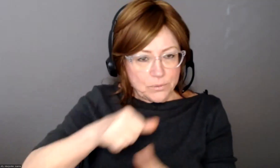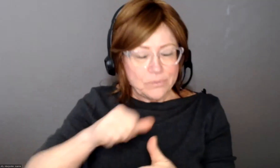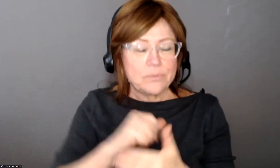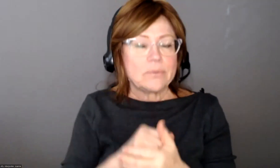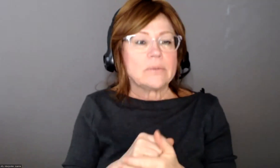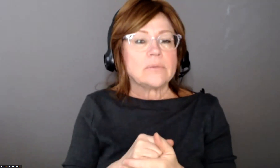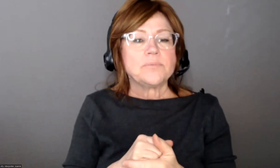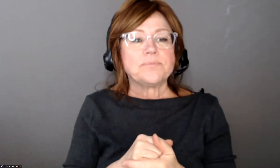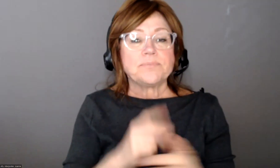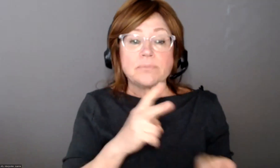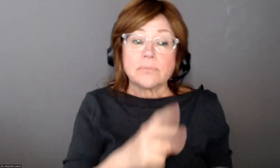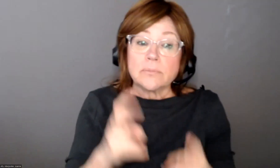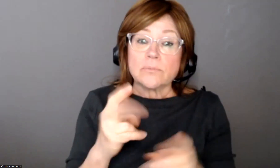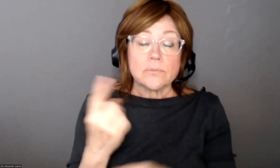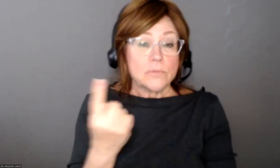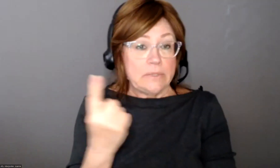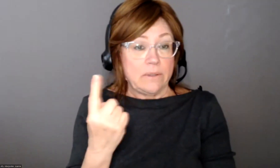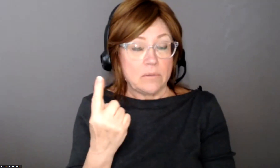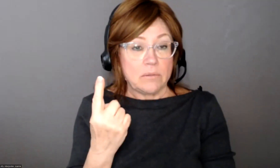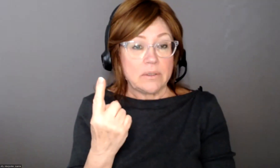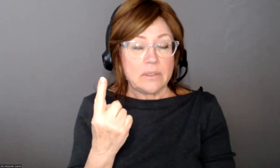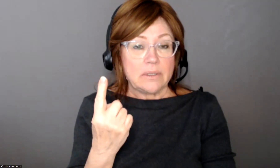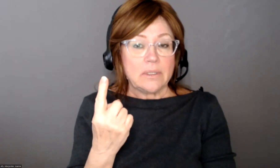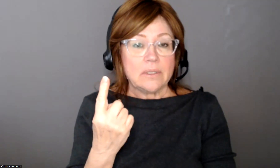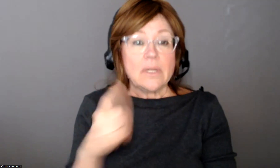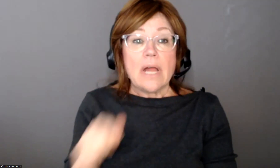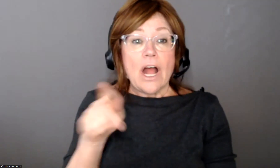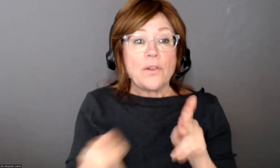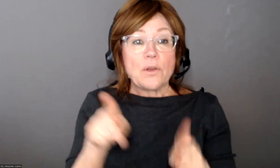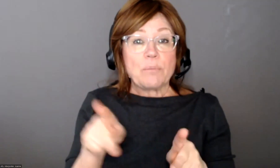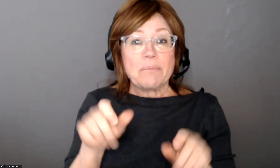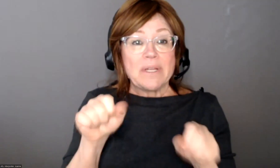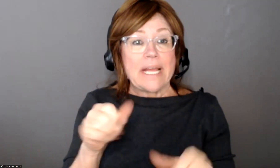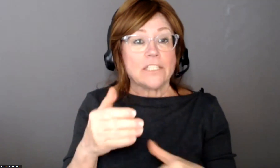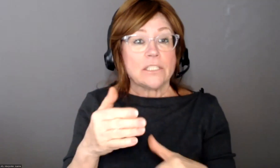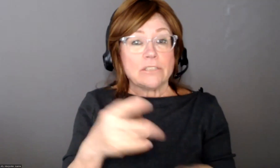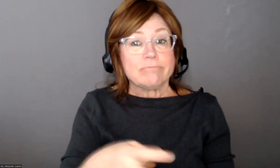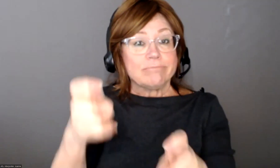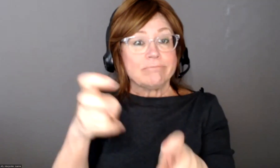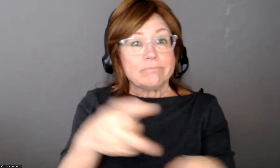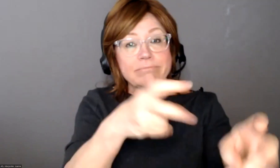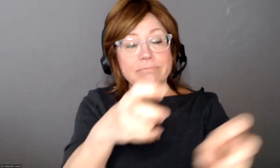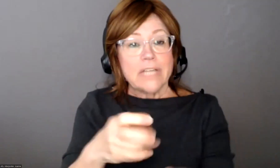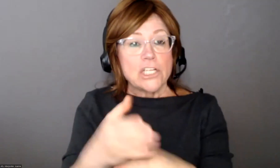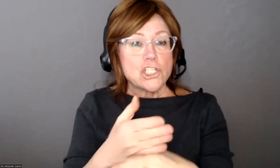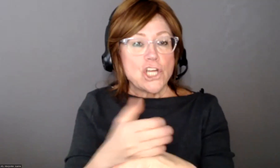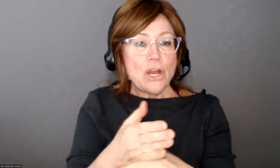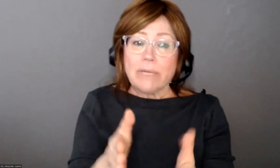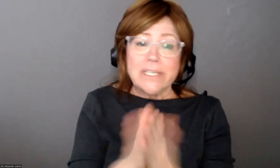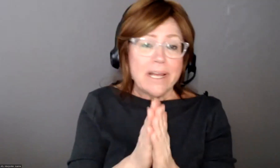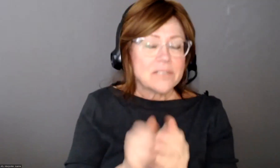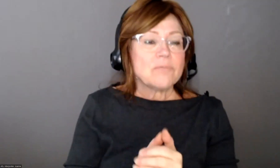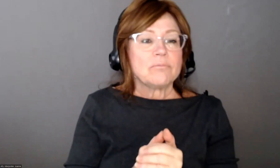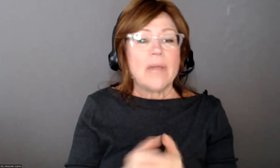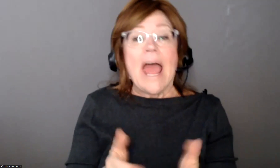So when you post something, if you want other people to share, you could just ask. So